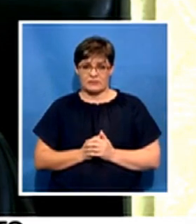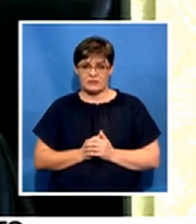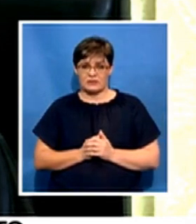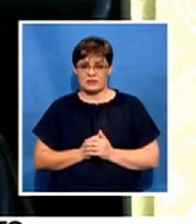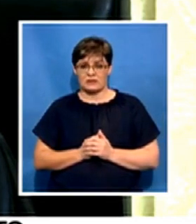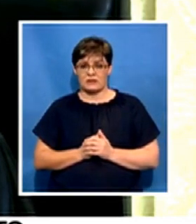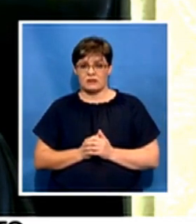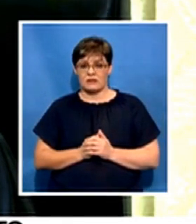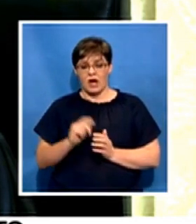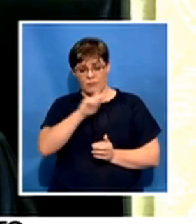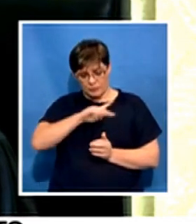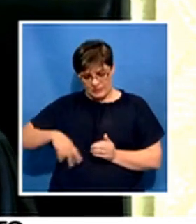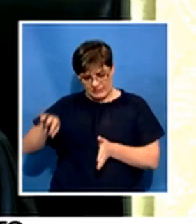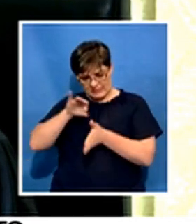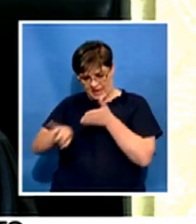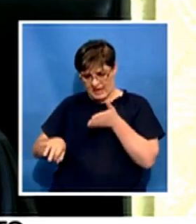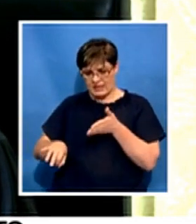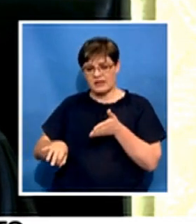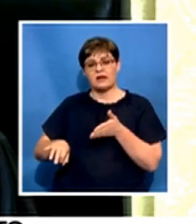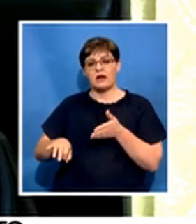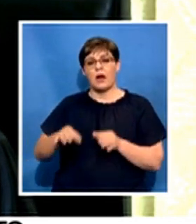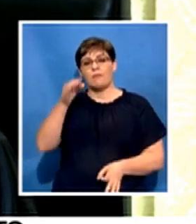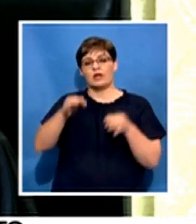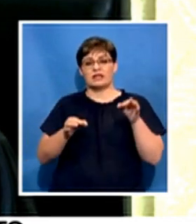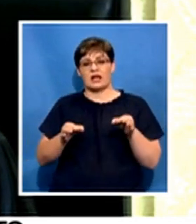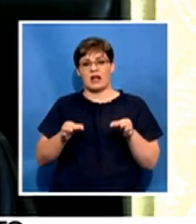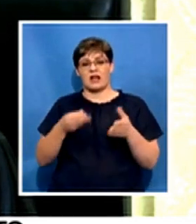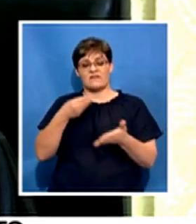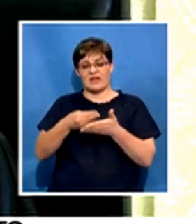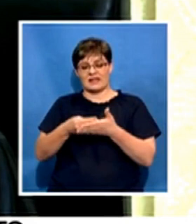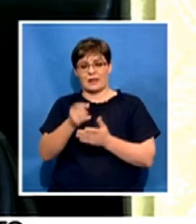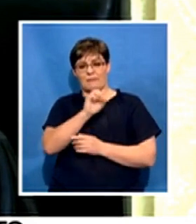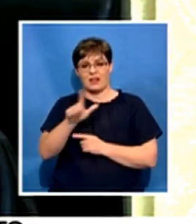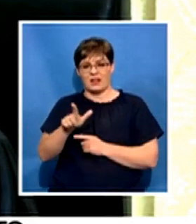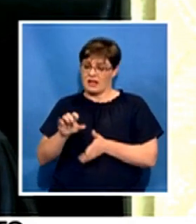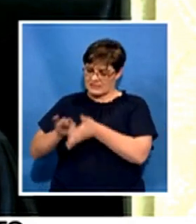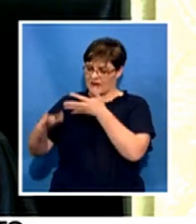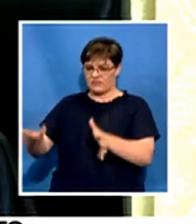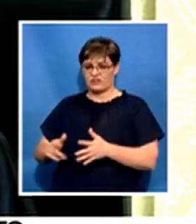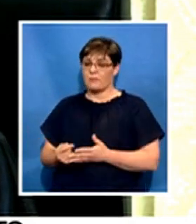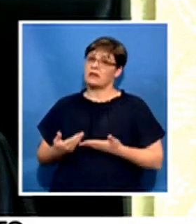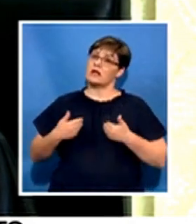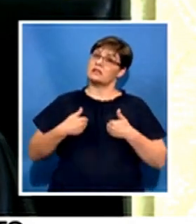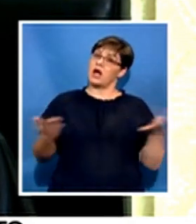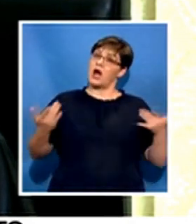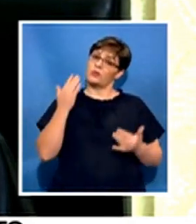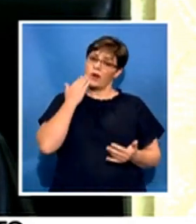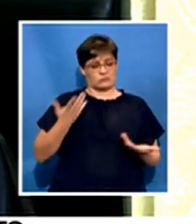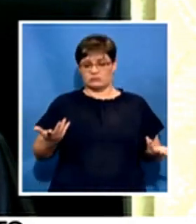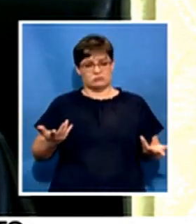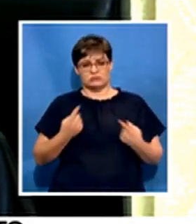Funding Bill, but failed to announce a commencement date. We are now approaching the local government